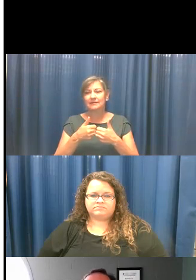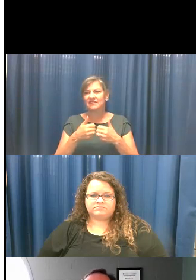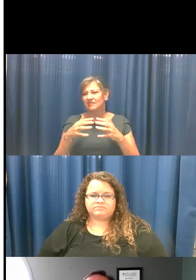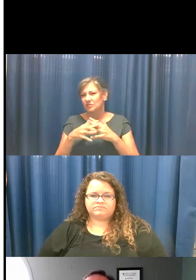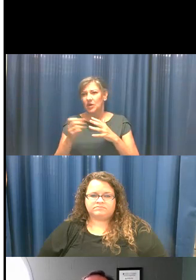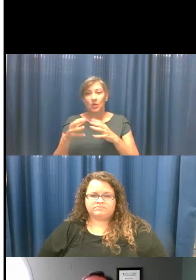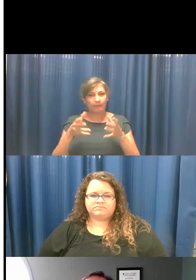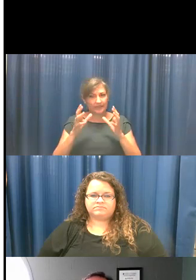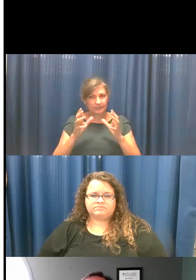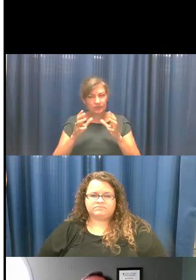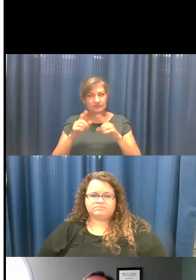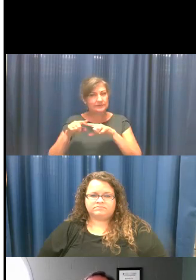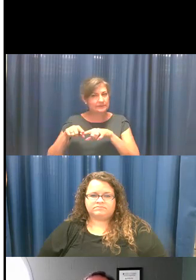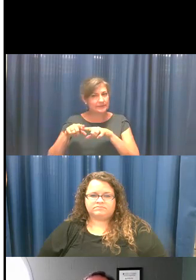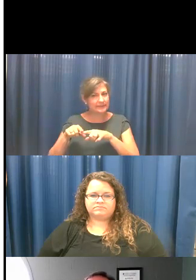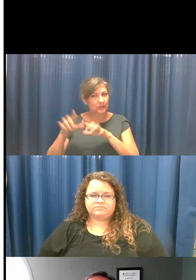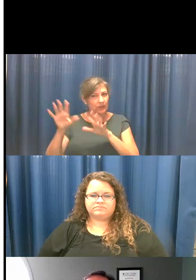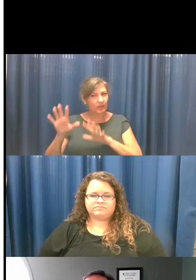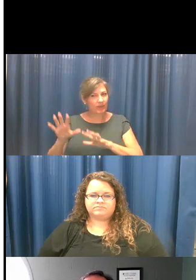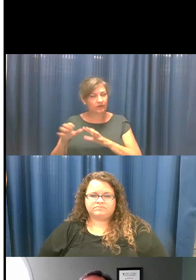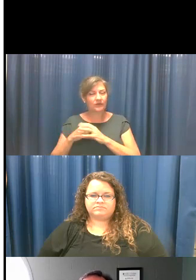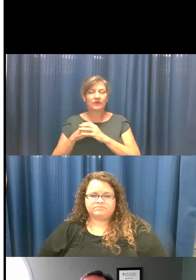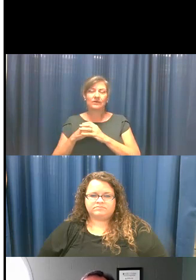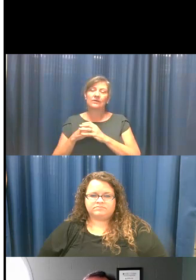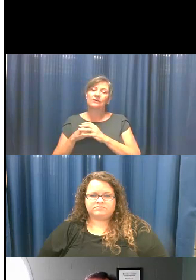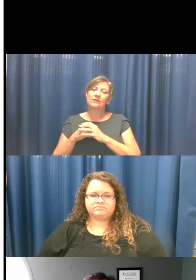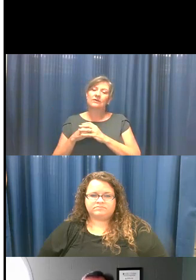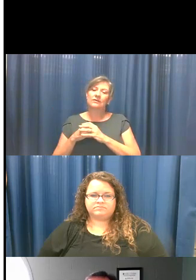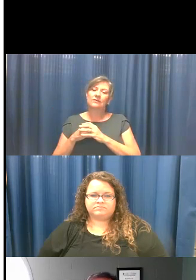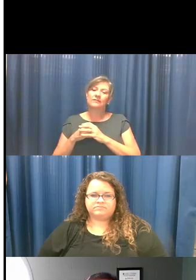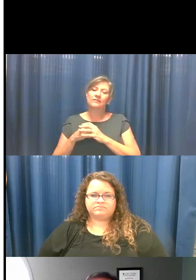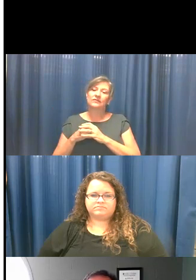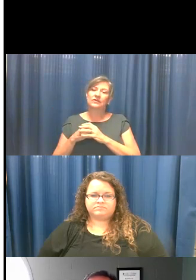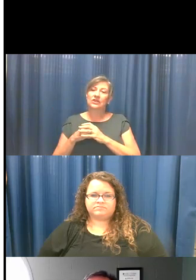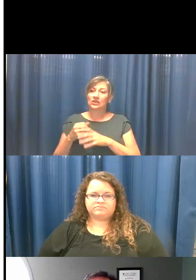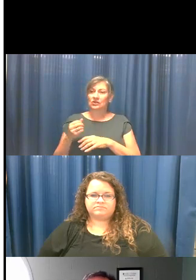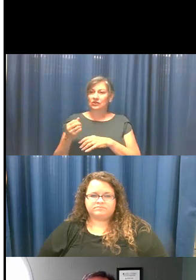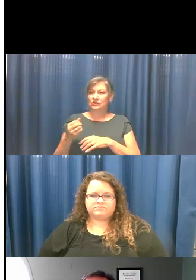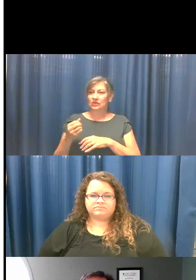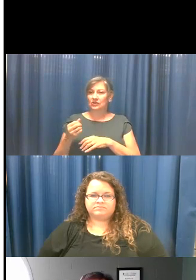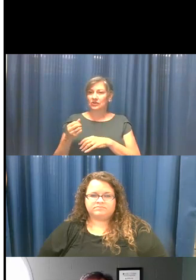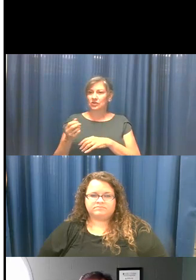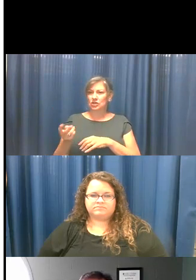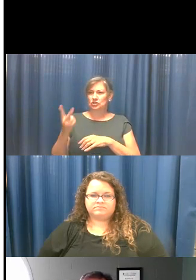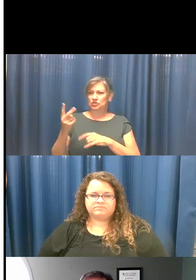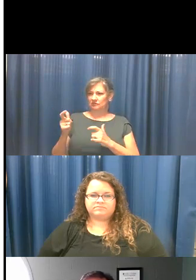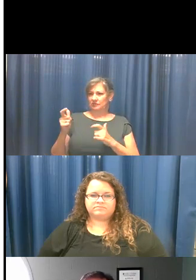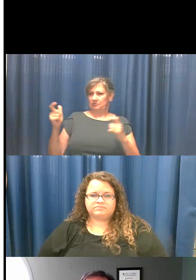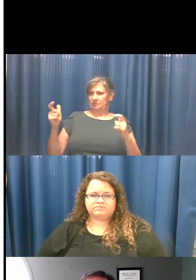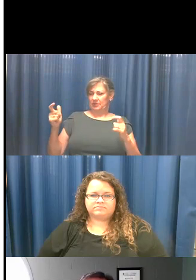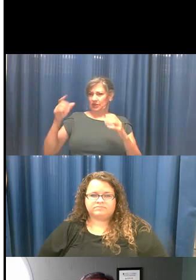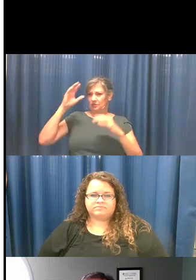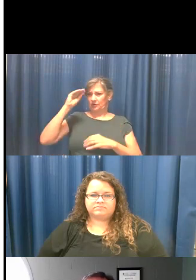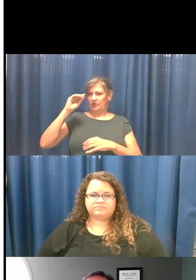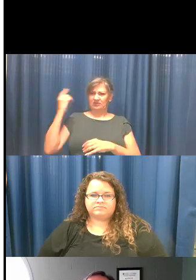or basketball, depending on the weather. And 2 of the larger, more dominant boys would always be chosen